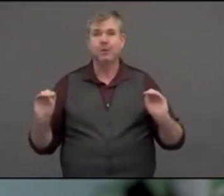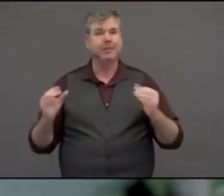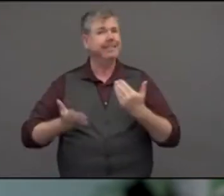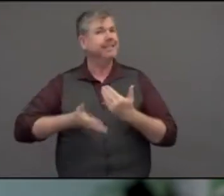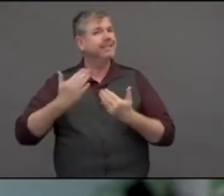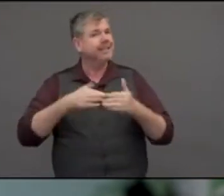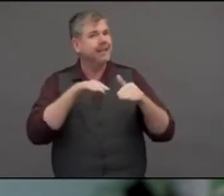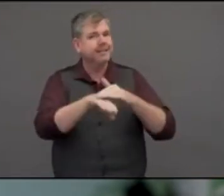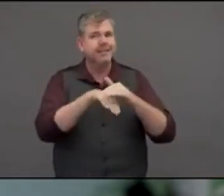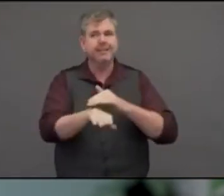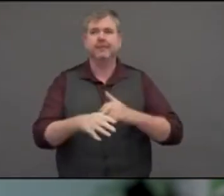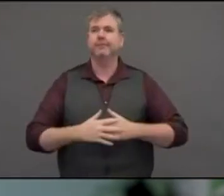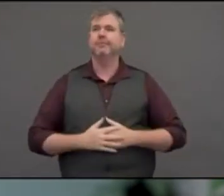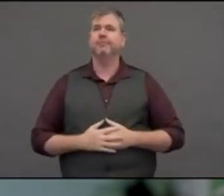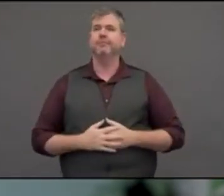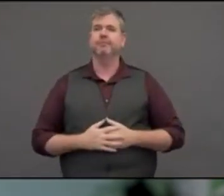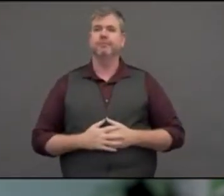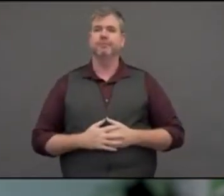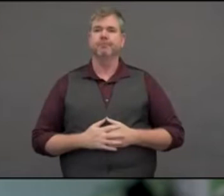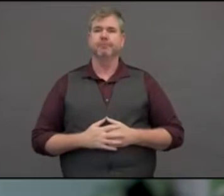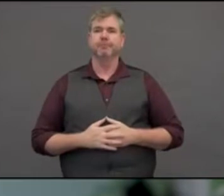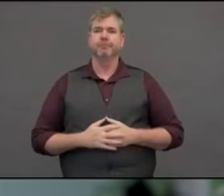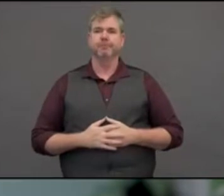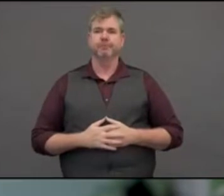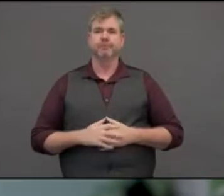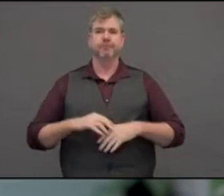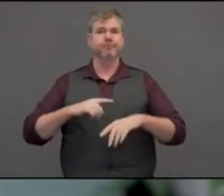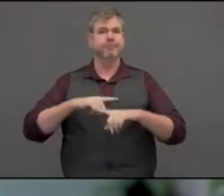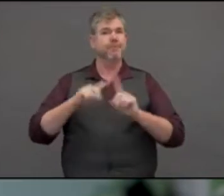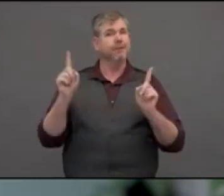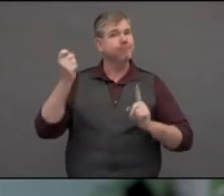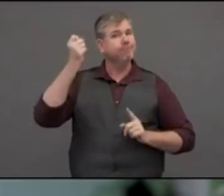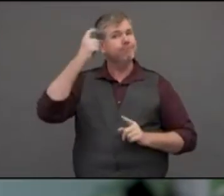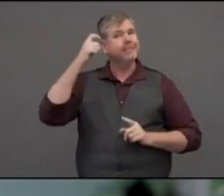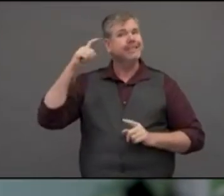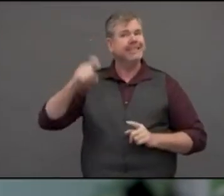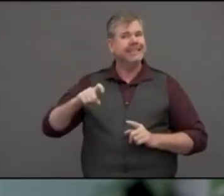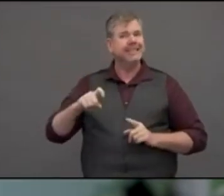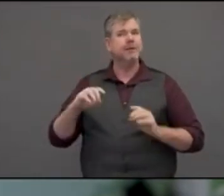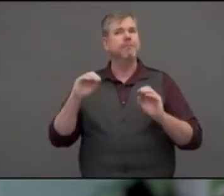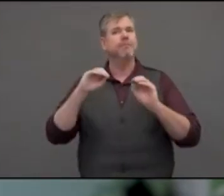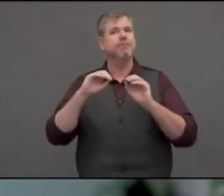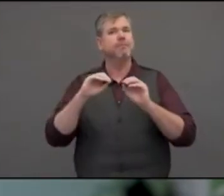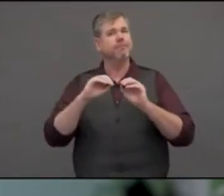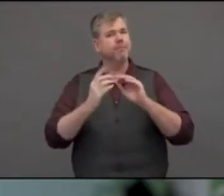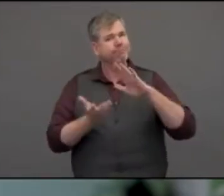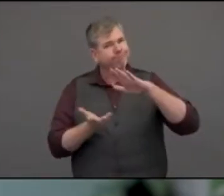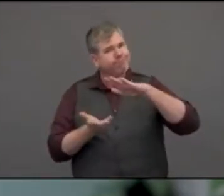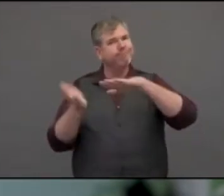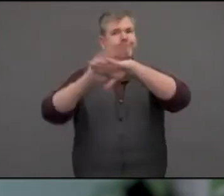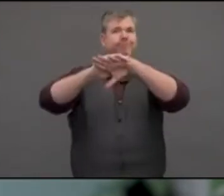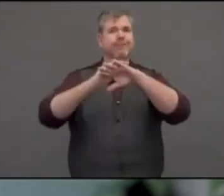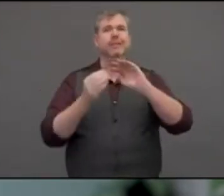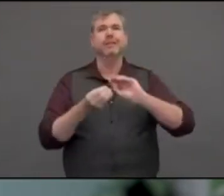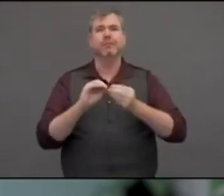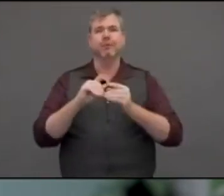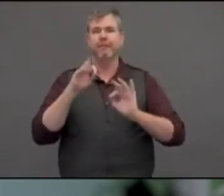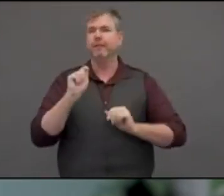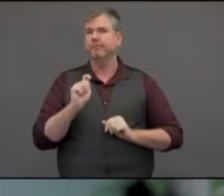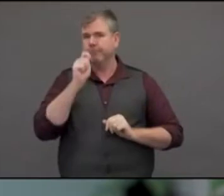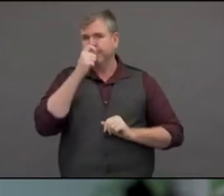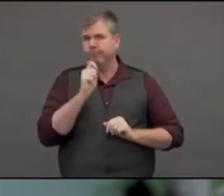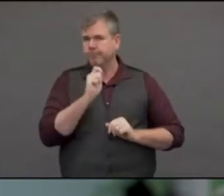being able to get to the level of testing that we need is that we also need to have all of our healthcare systems do their part